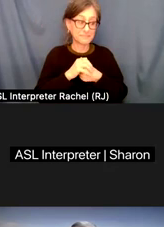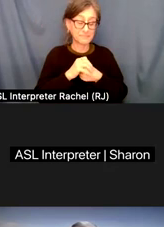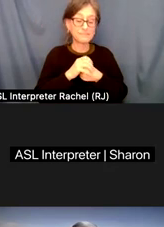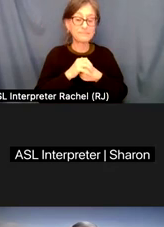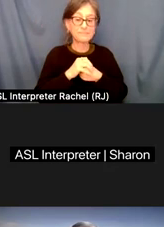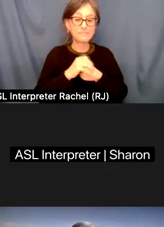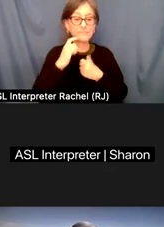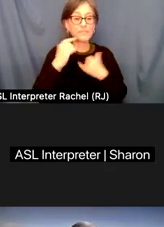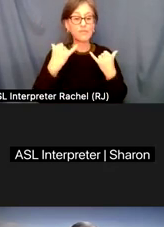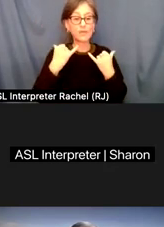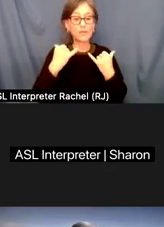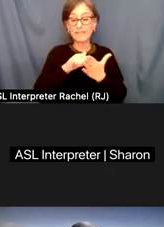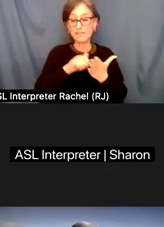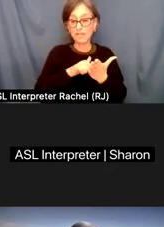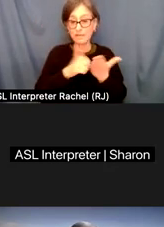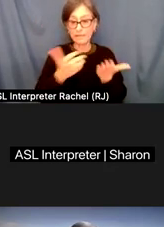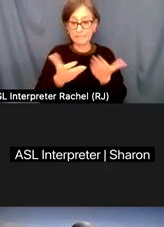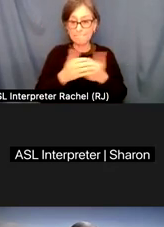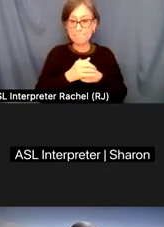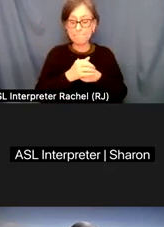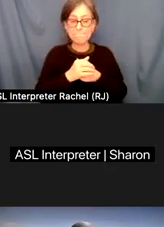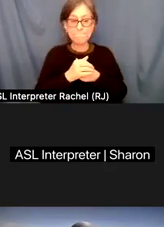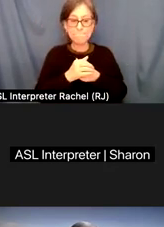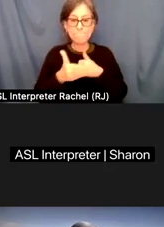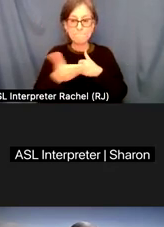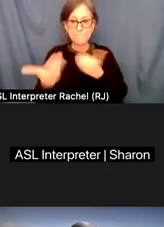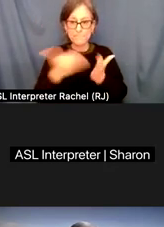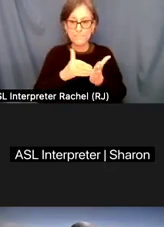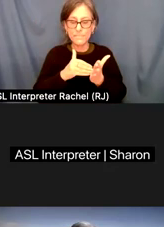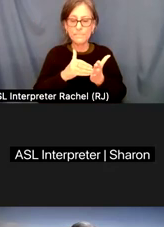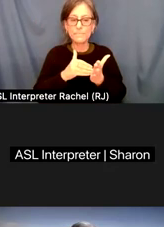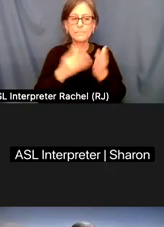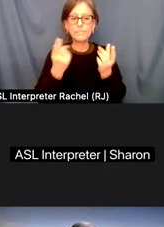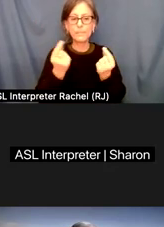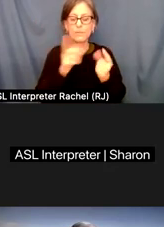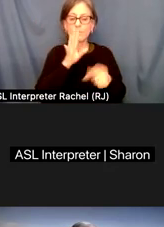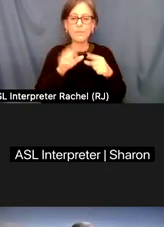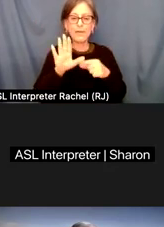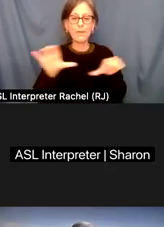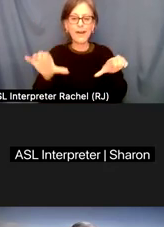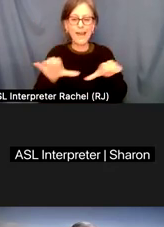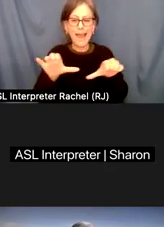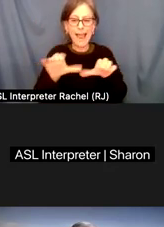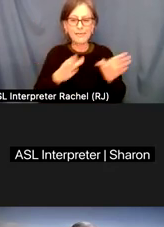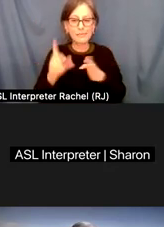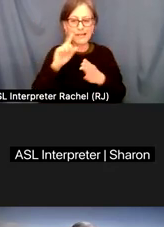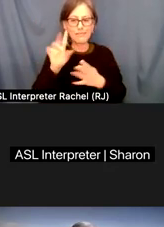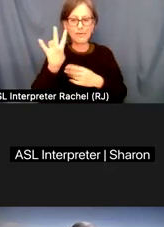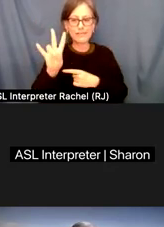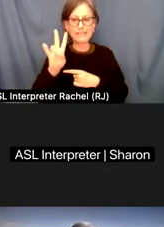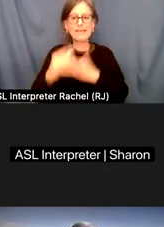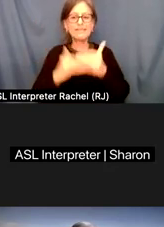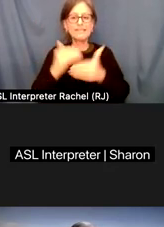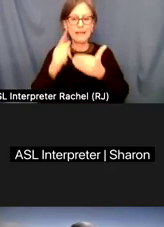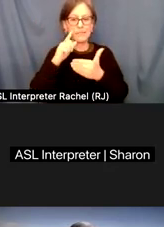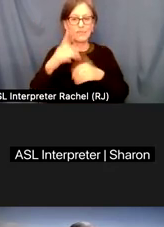So for today's agenda, welcome again, everybody. We're going to discuss your action plan for the 7 steps to earthquake